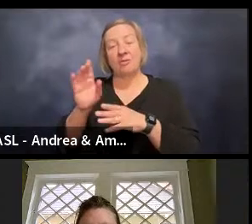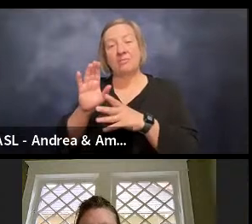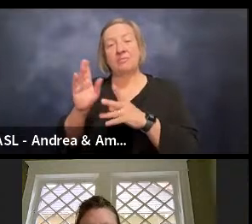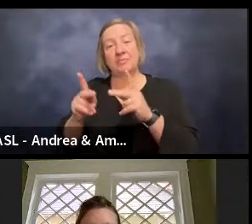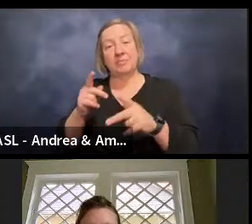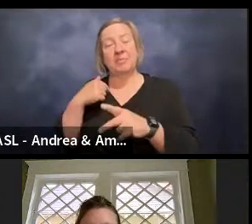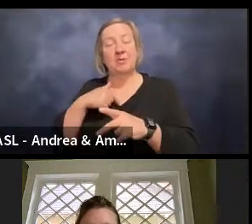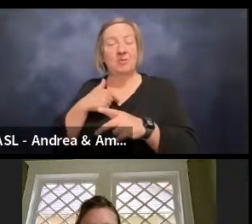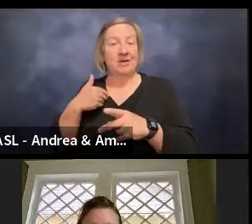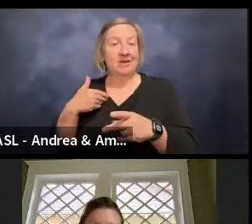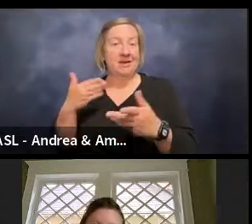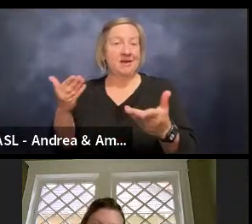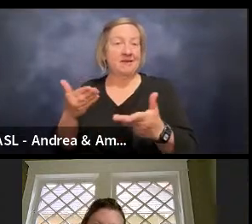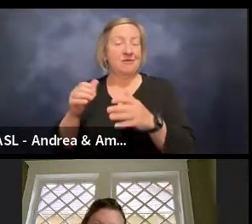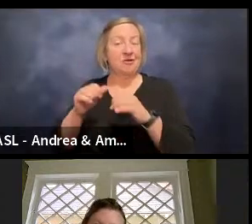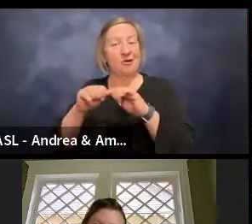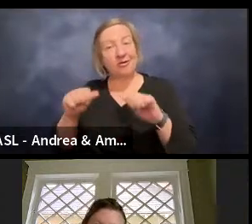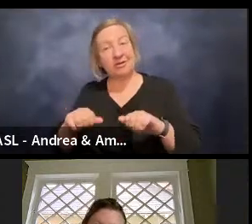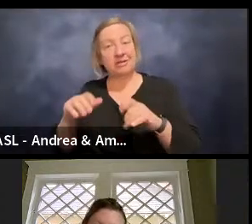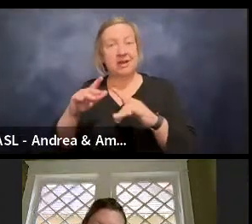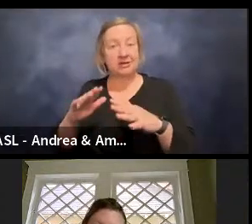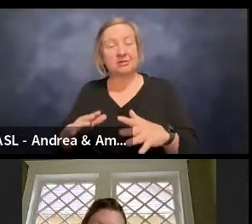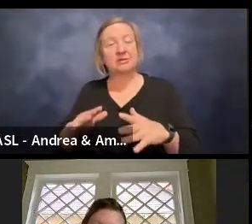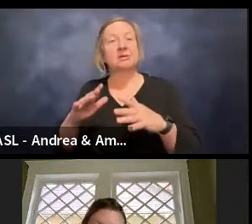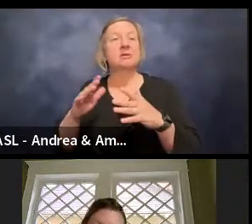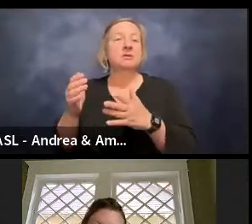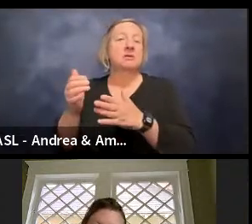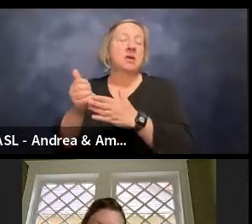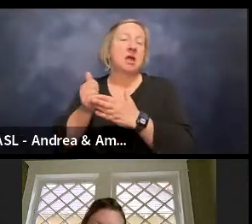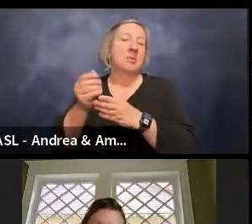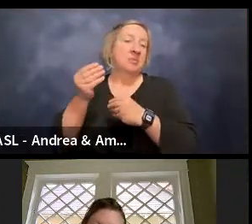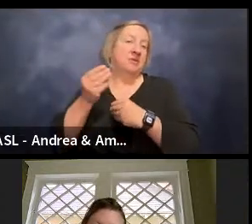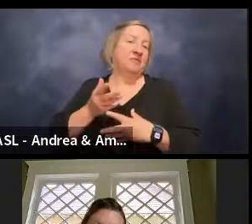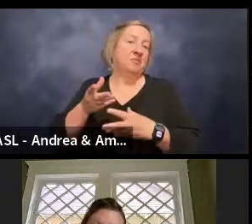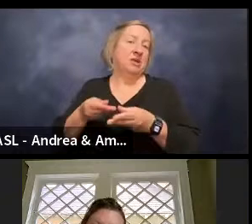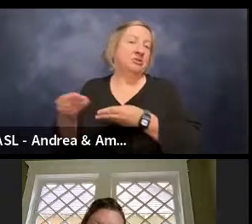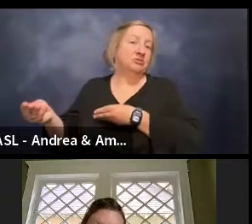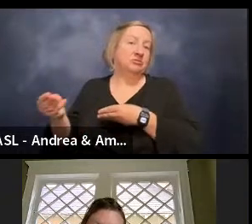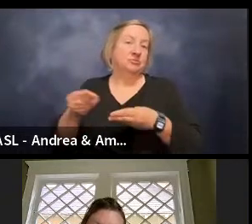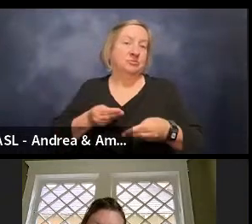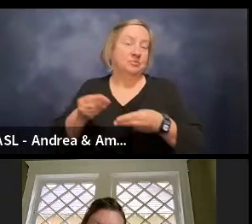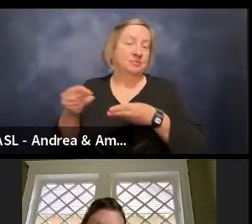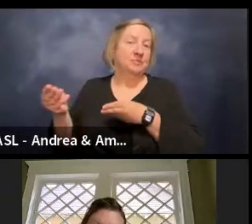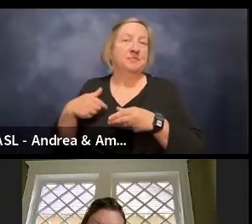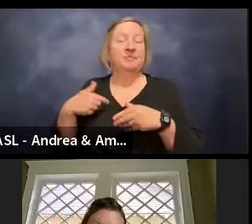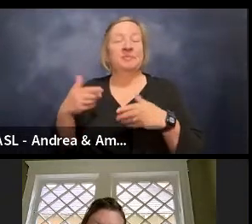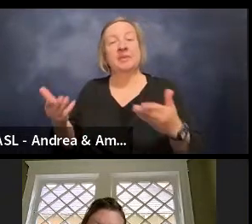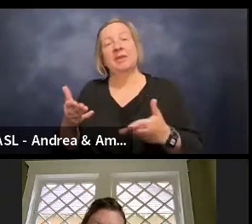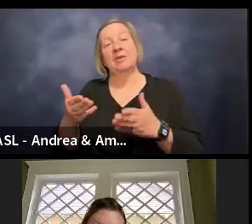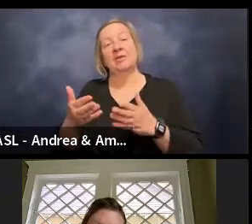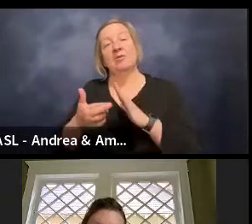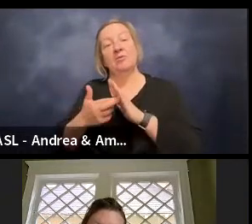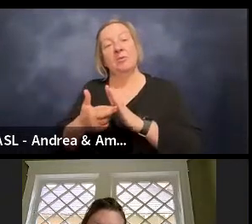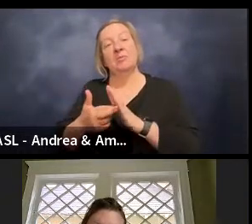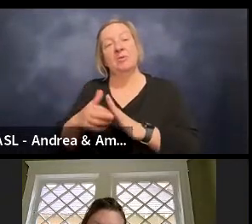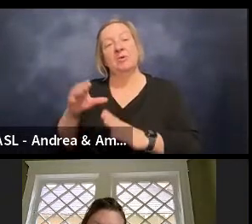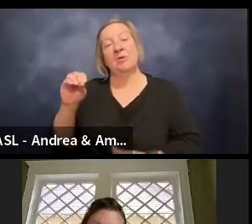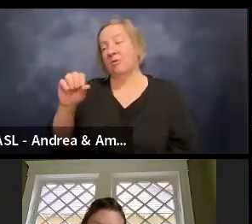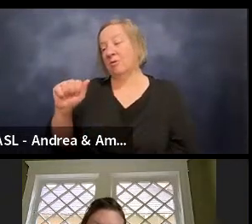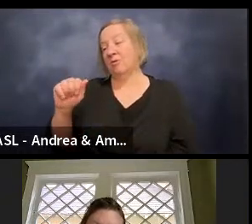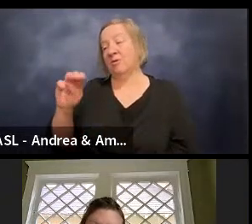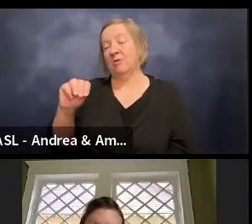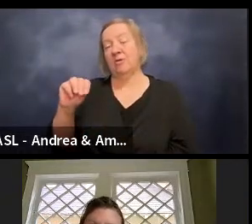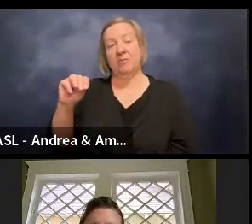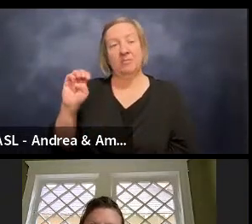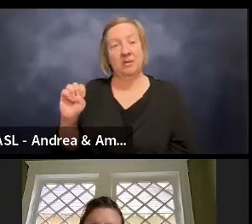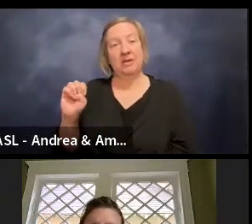to help give information back and forth. So I'm here representing Omami. I will next hand